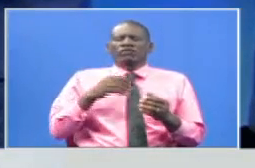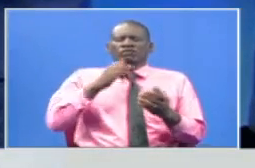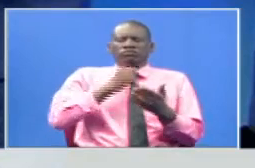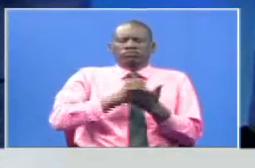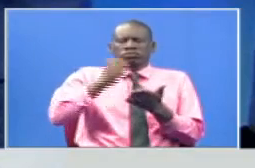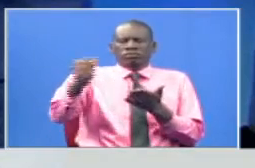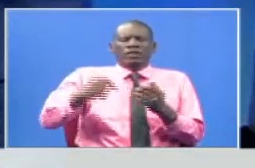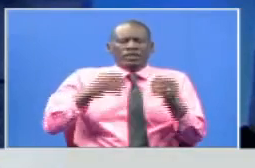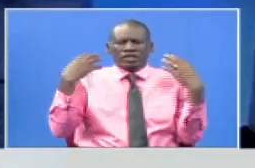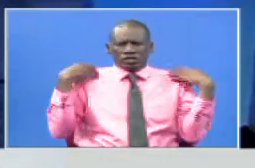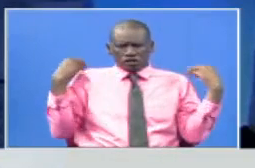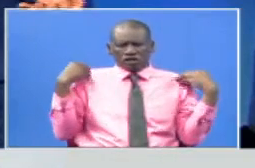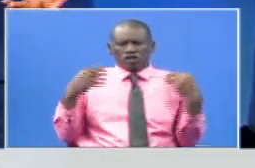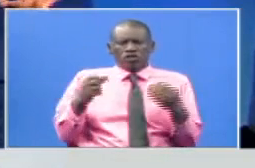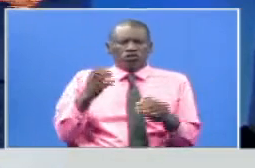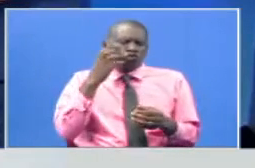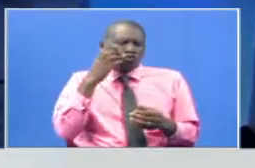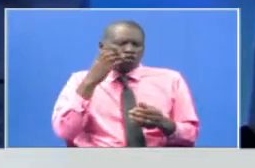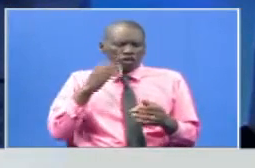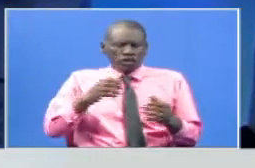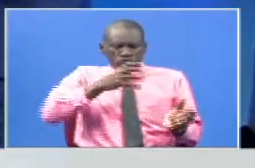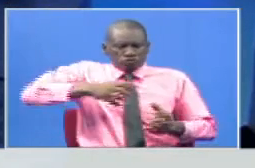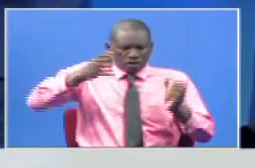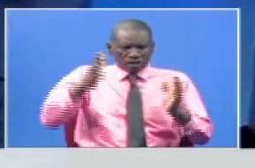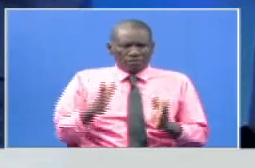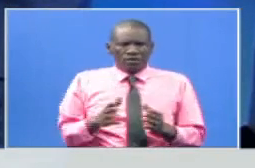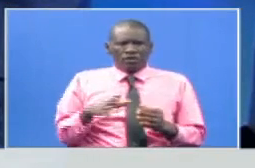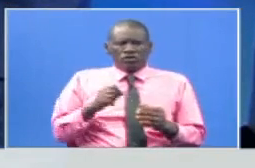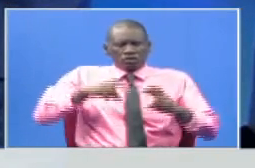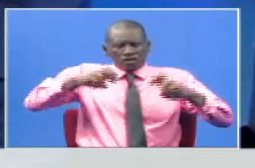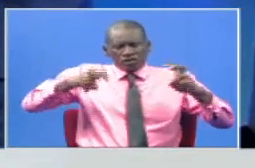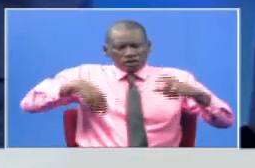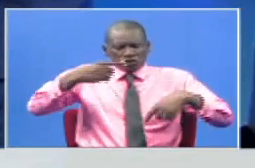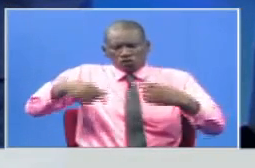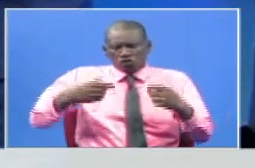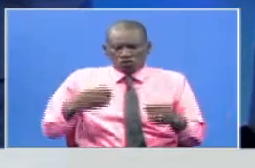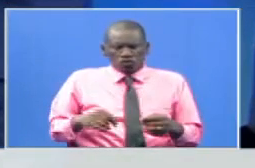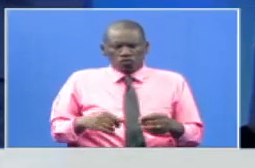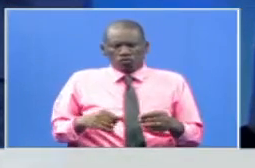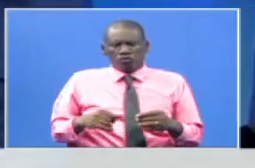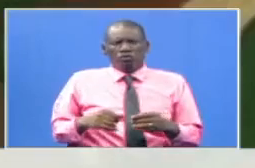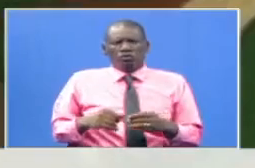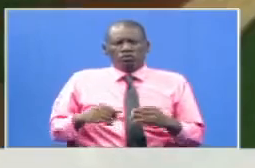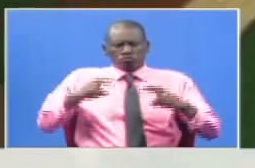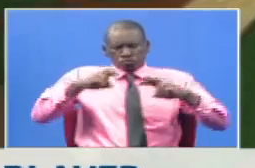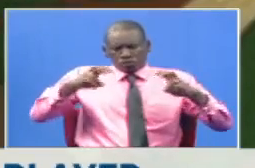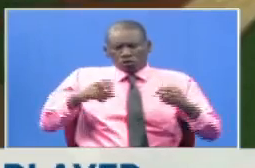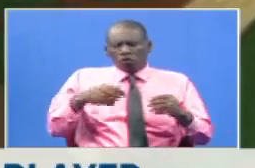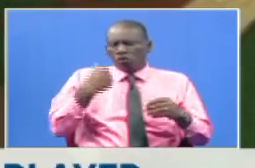Ruth Sarmuei tells us more, even as investigations continue to apprehend the perpetrators.